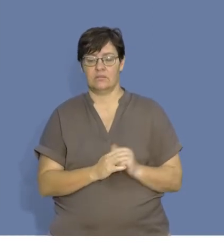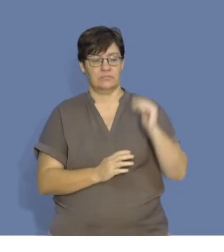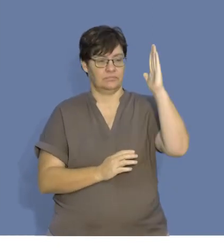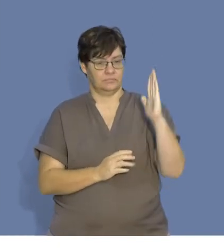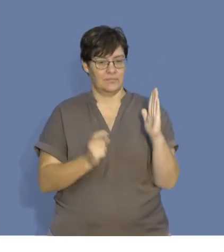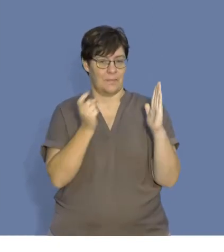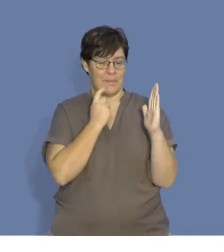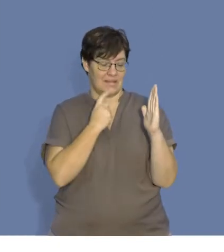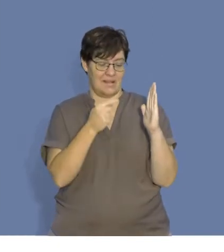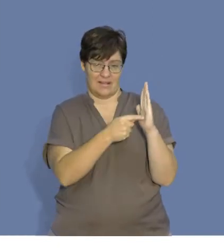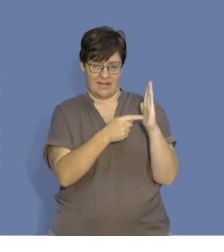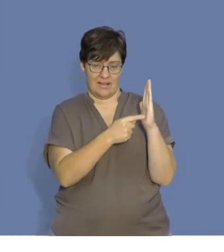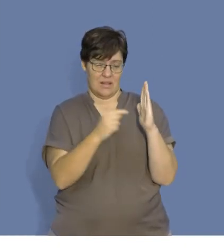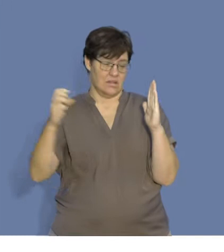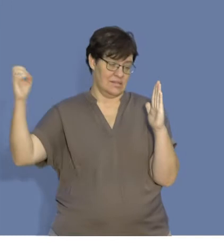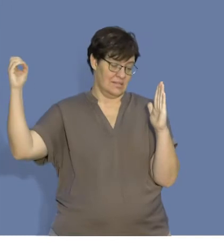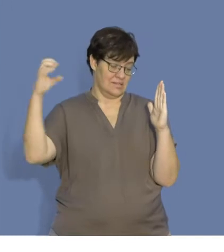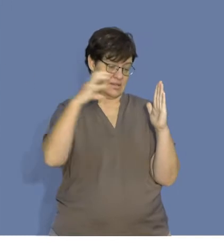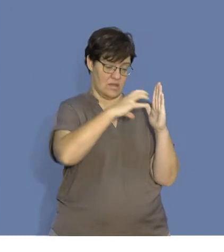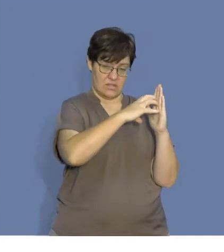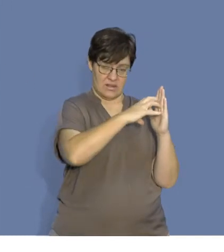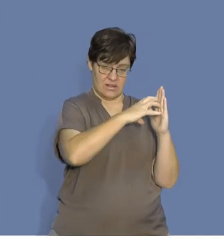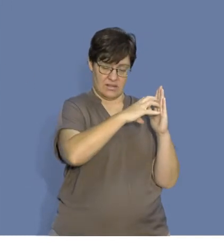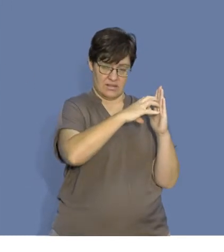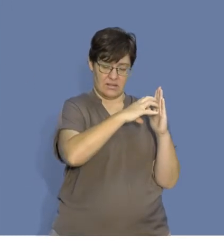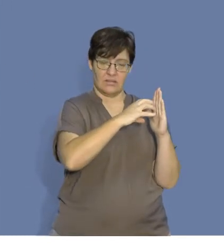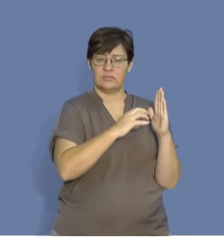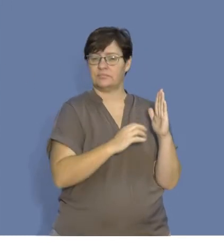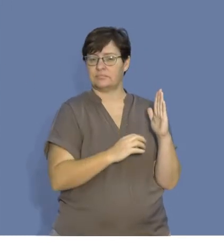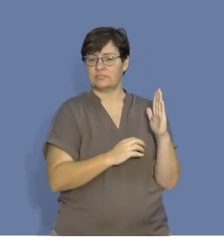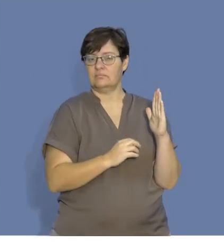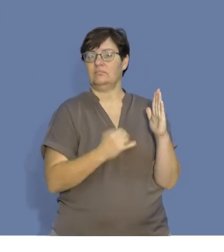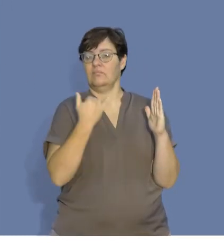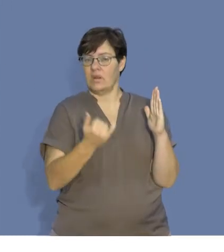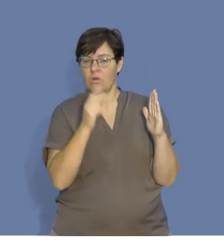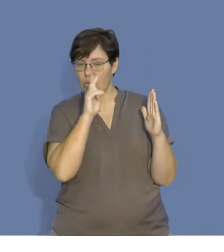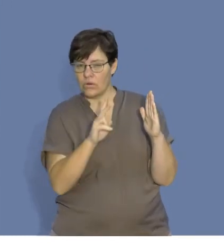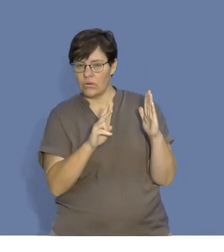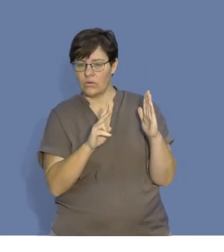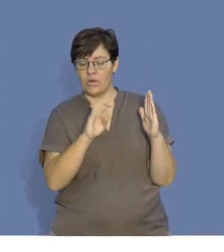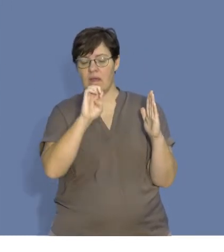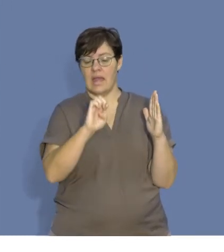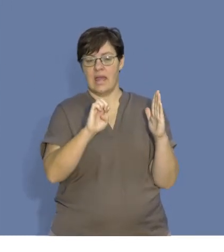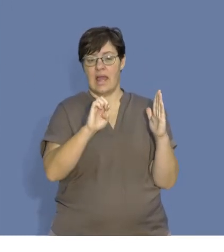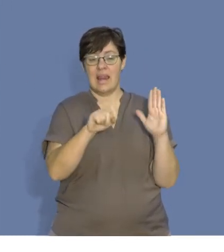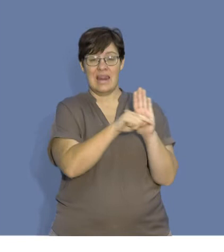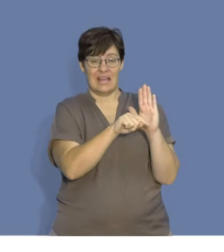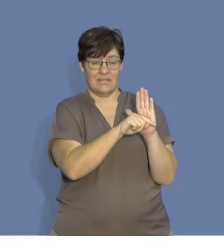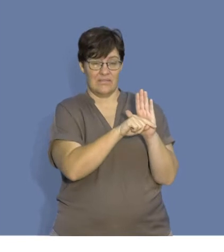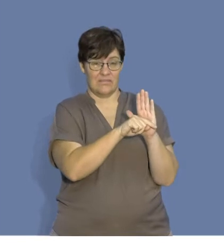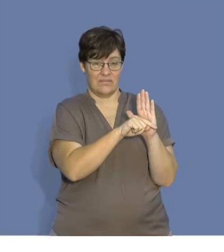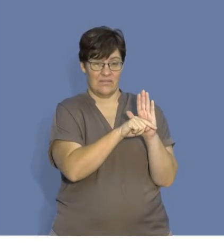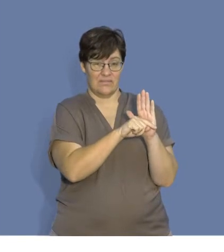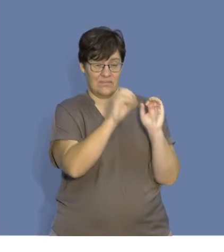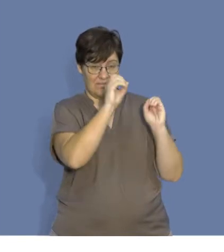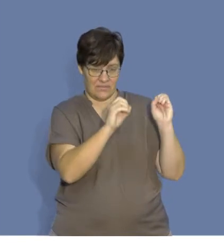of metal, which is over here. And what I'm going to look at is whether electrons get